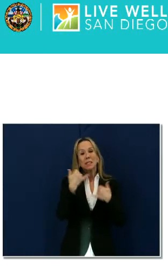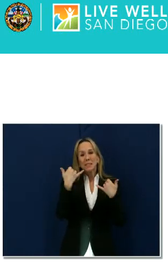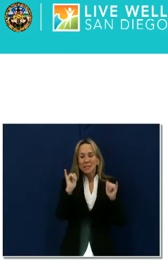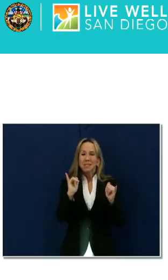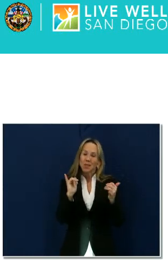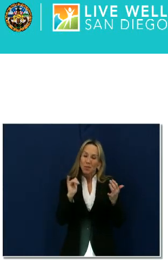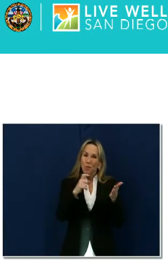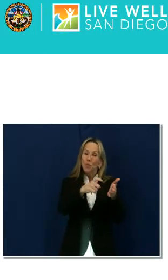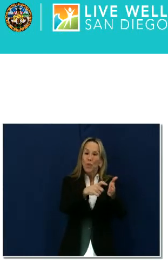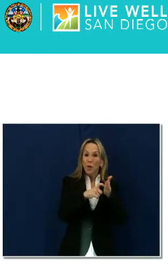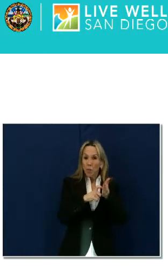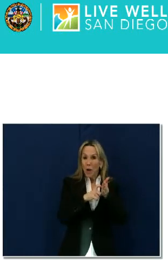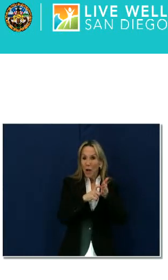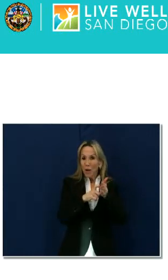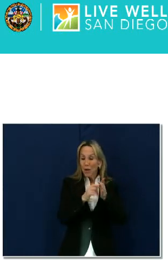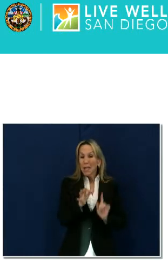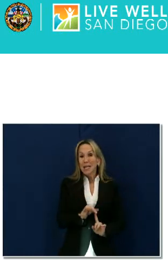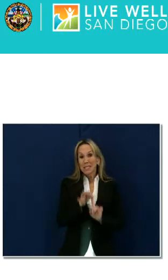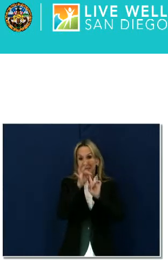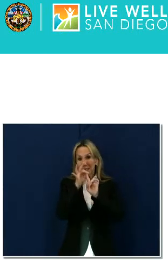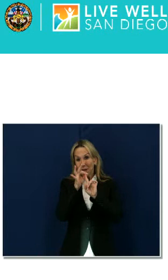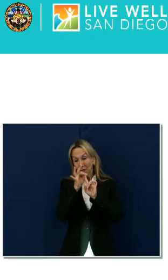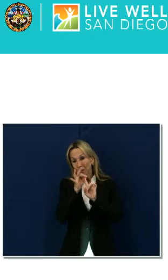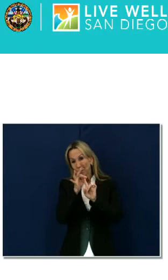required unless these additional